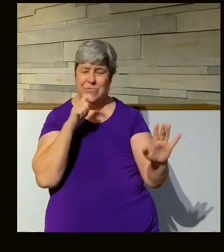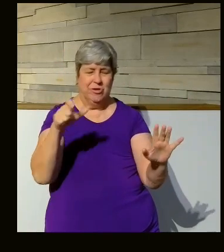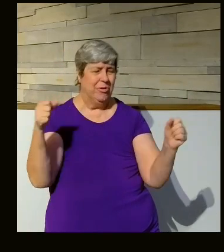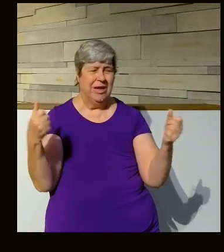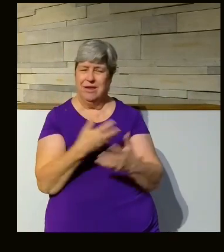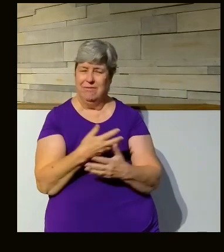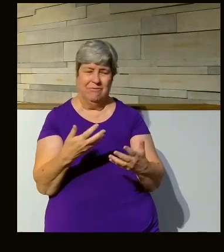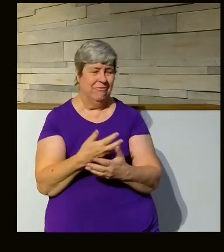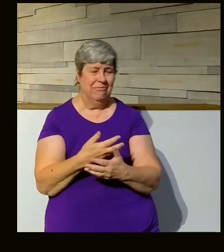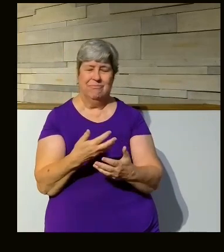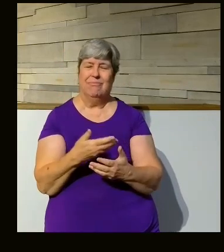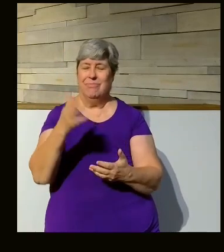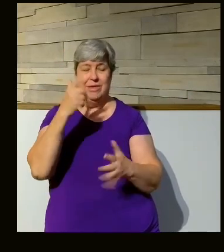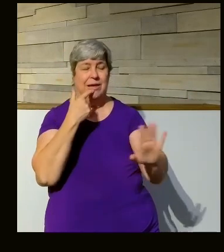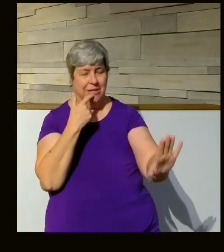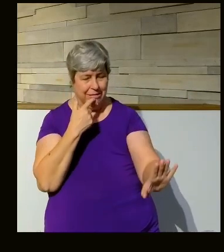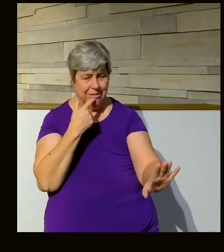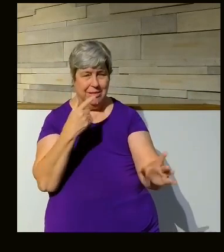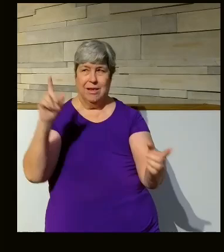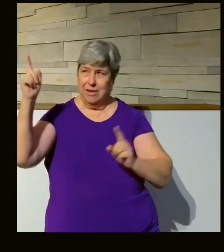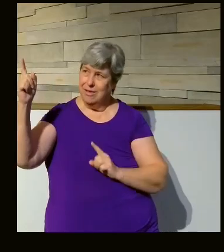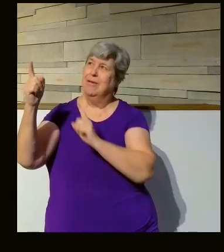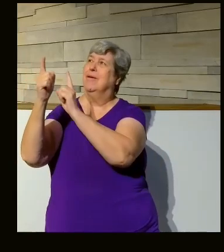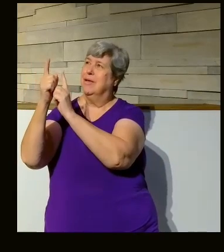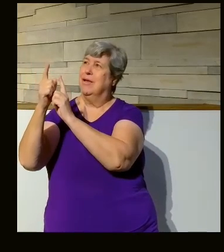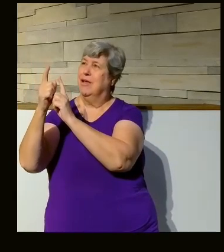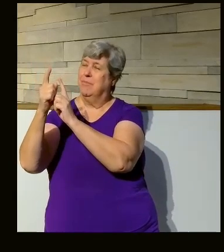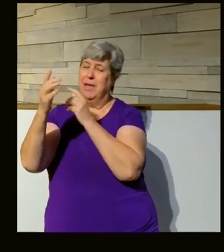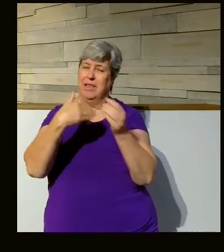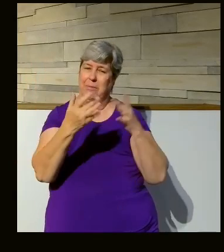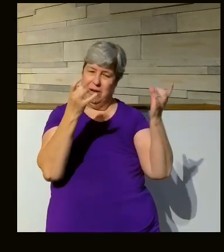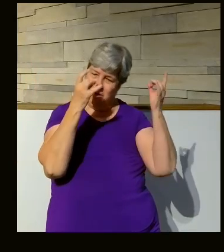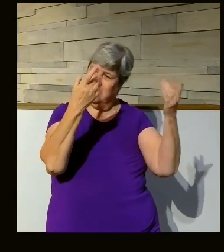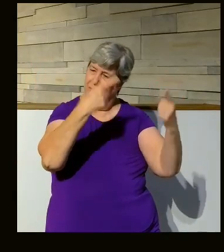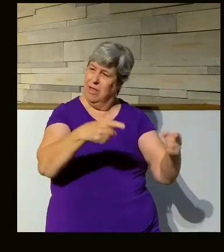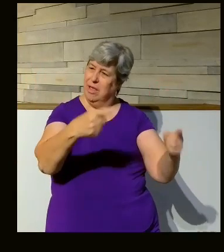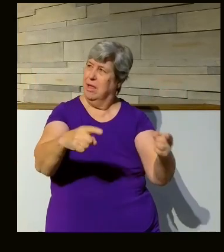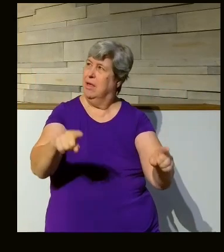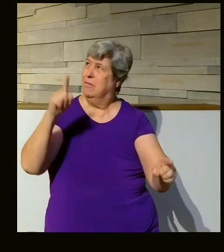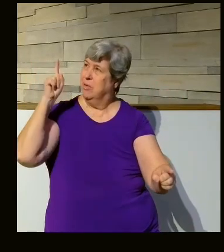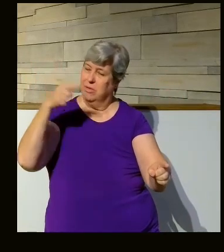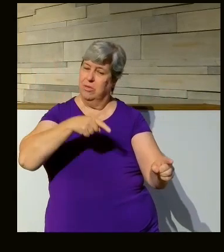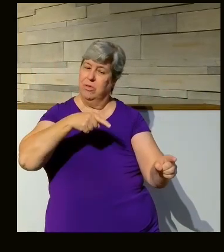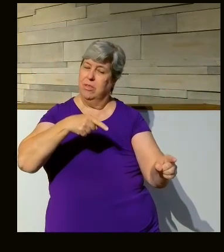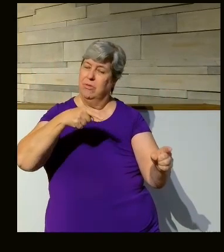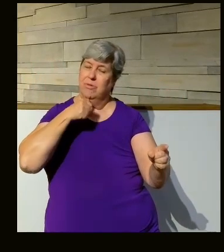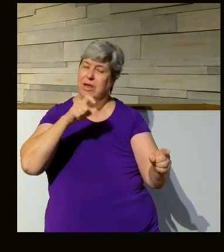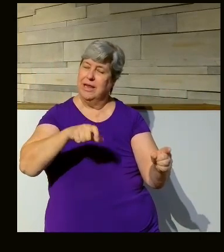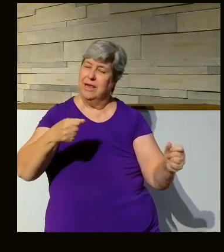from God. God says, come to me, and through the dark days, you will not be in